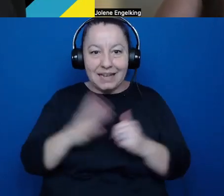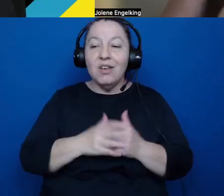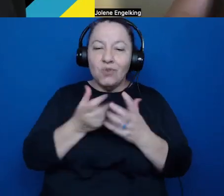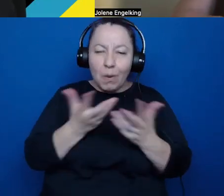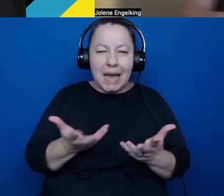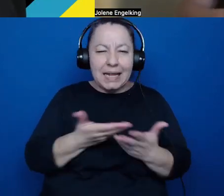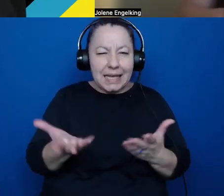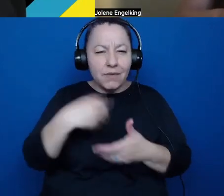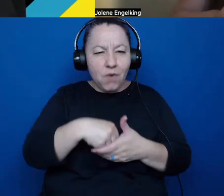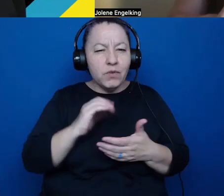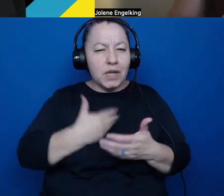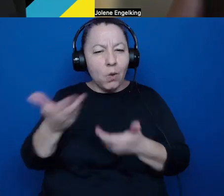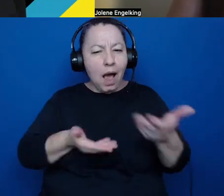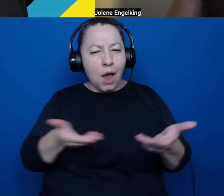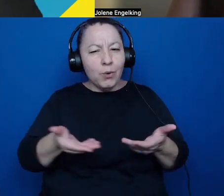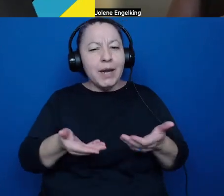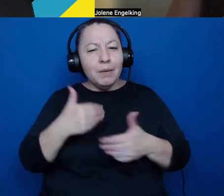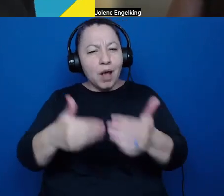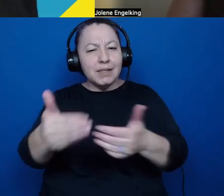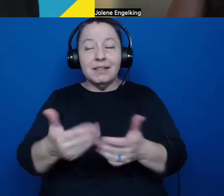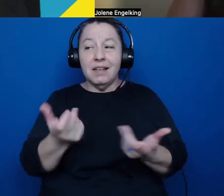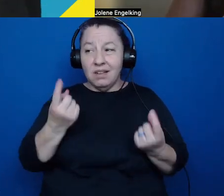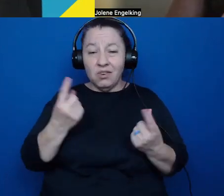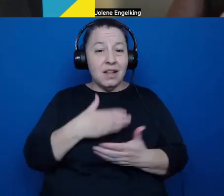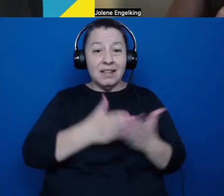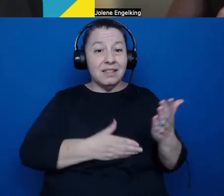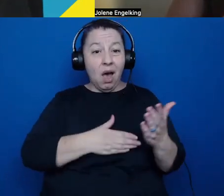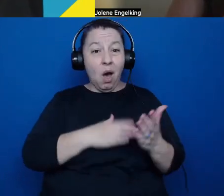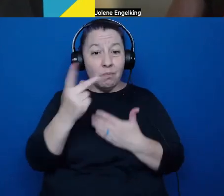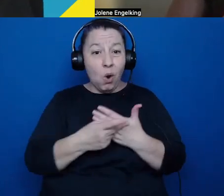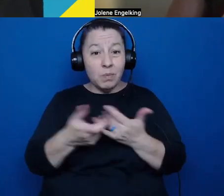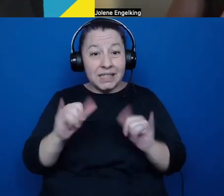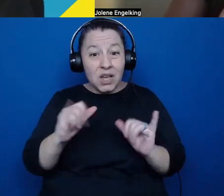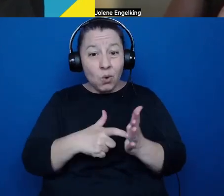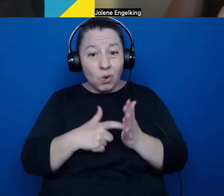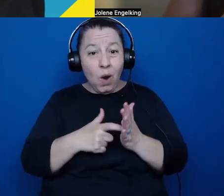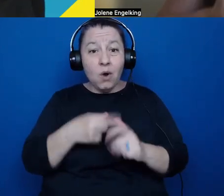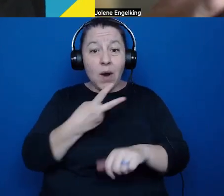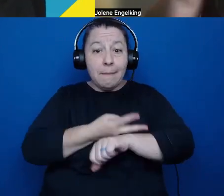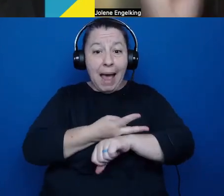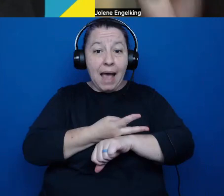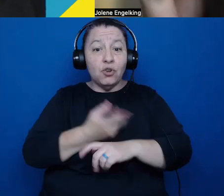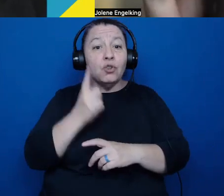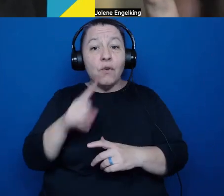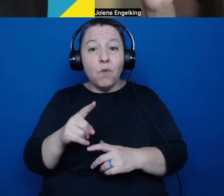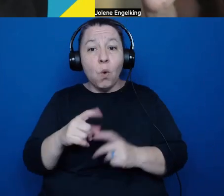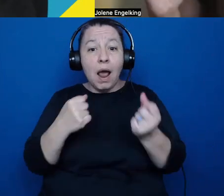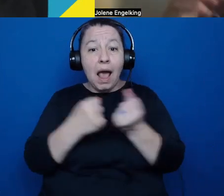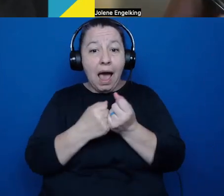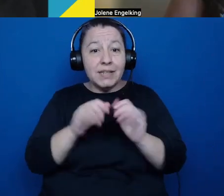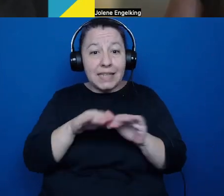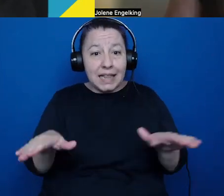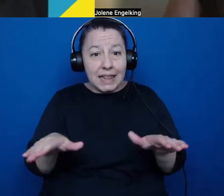about like, what are your, I mean, there's some programs that are still requiring having like a master's degree for like an advocacy level